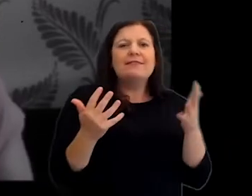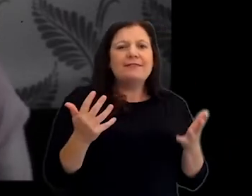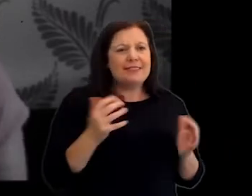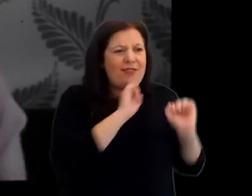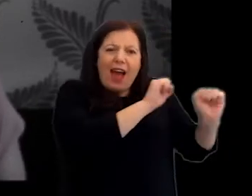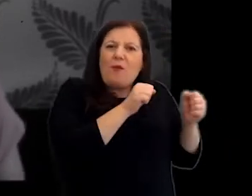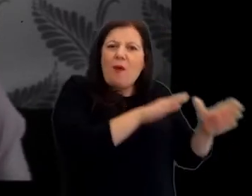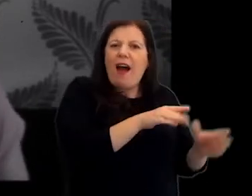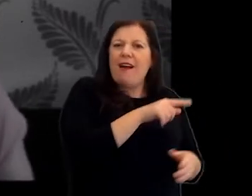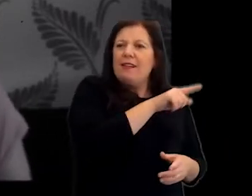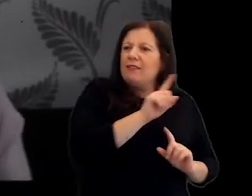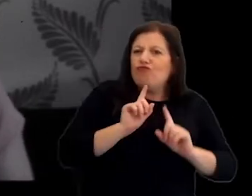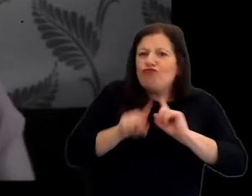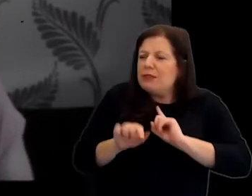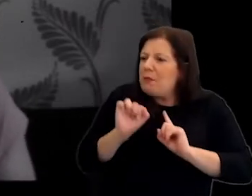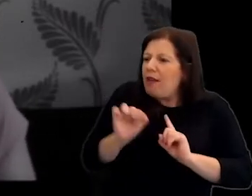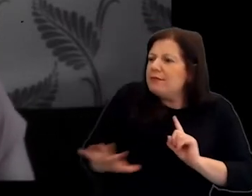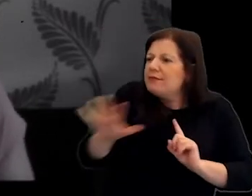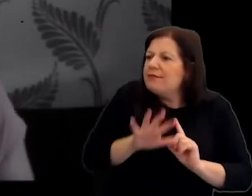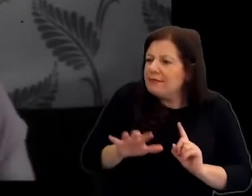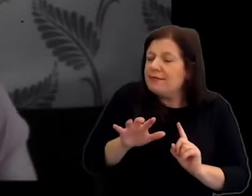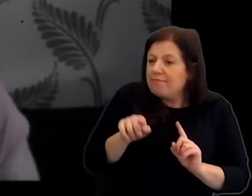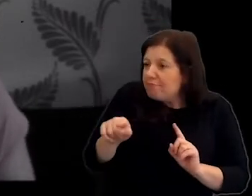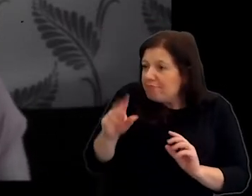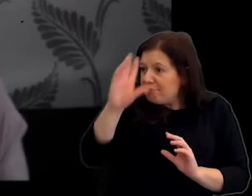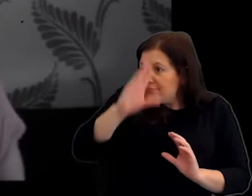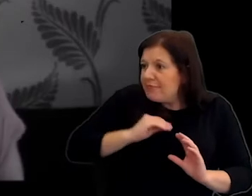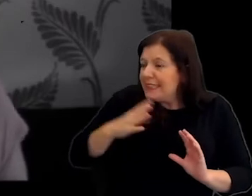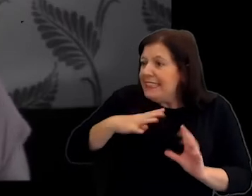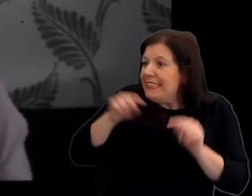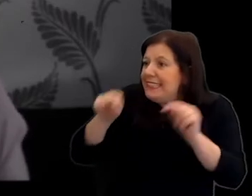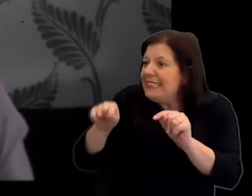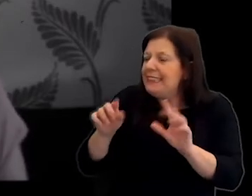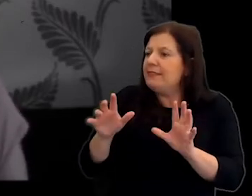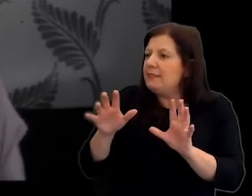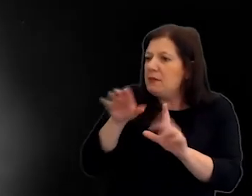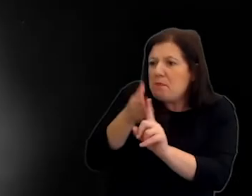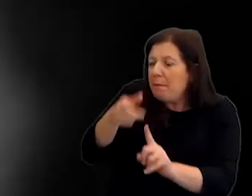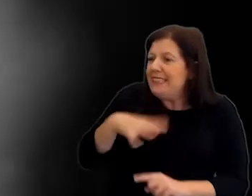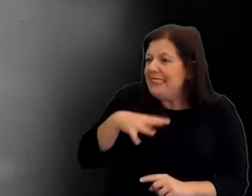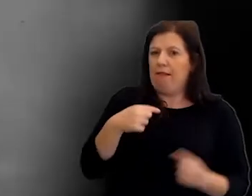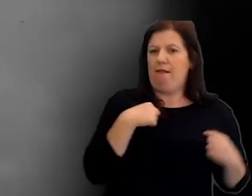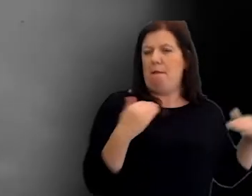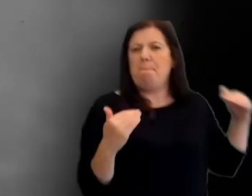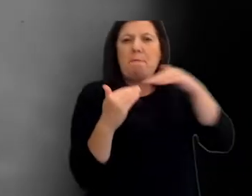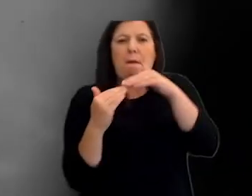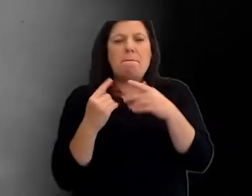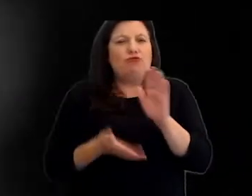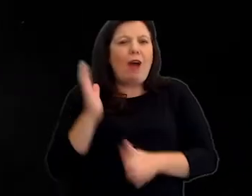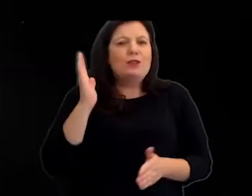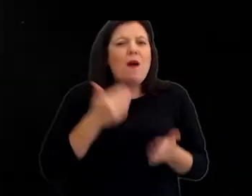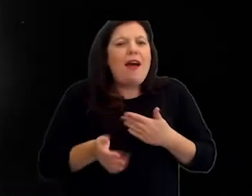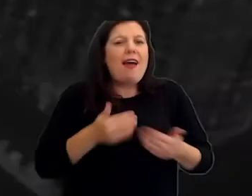is it's responsive. It kind of, when people kind of need Ego is there for them, basically. But it's